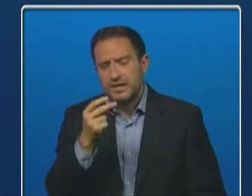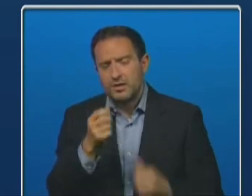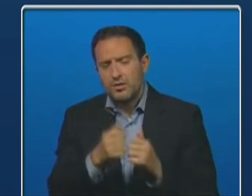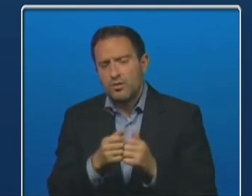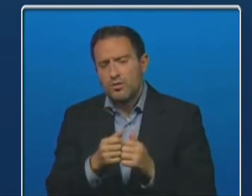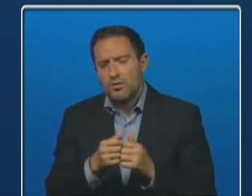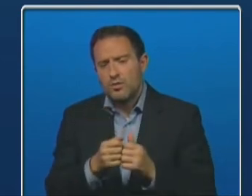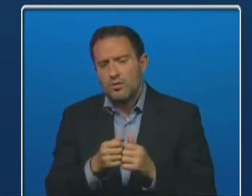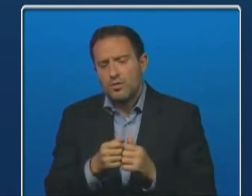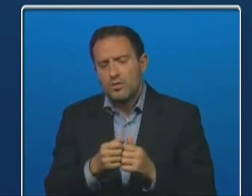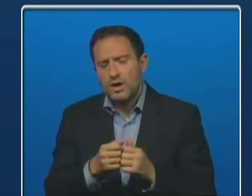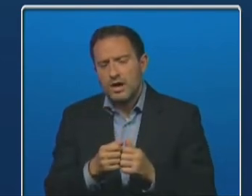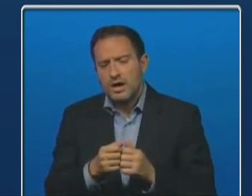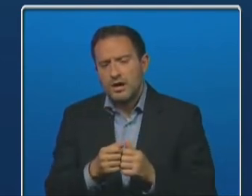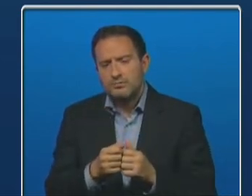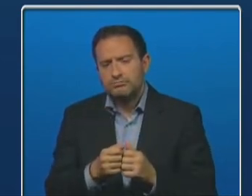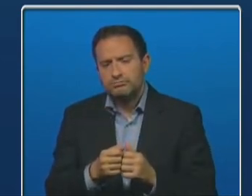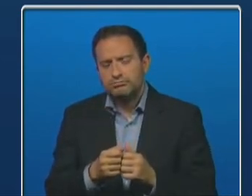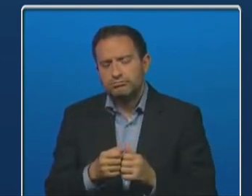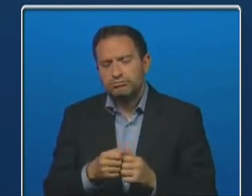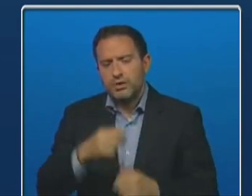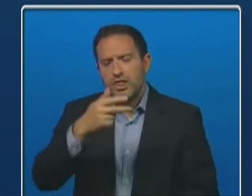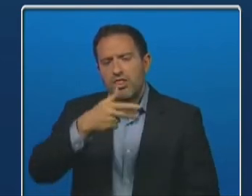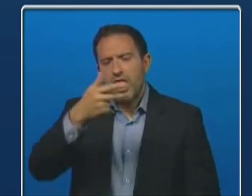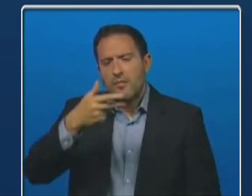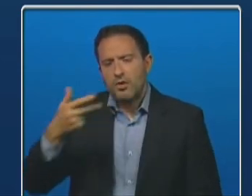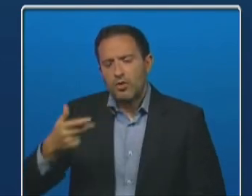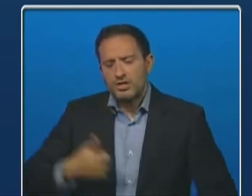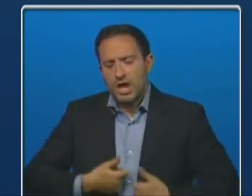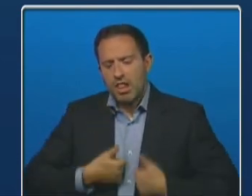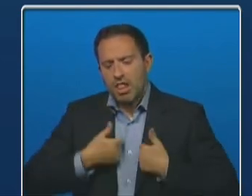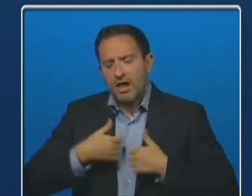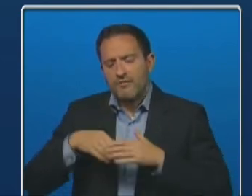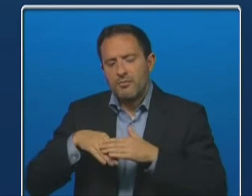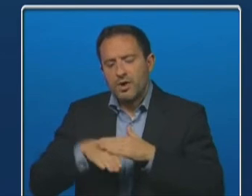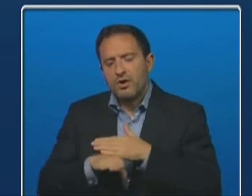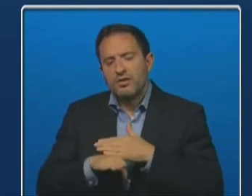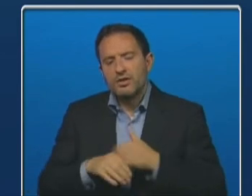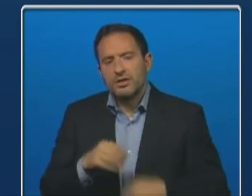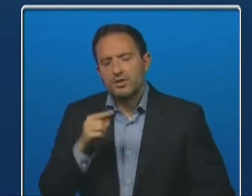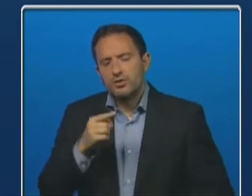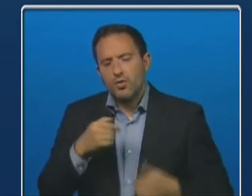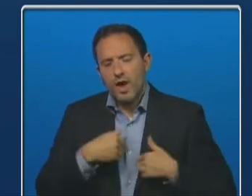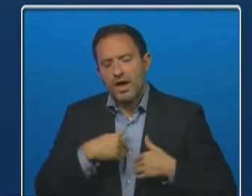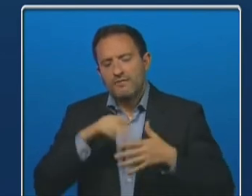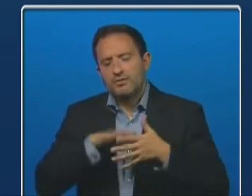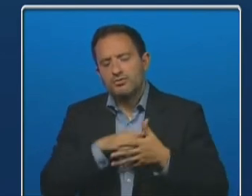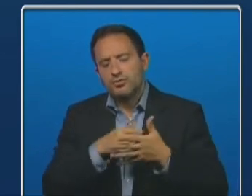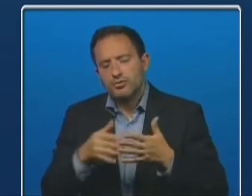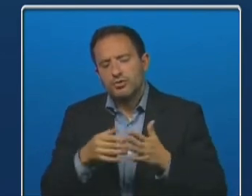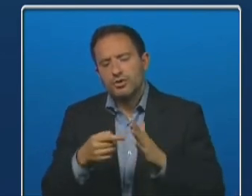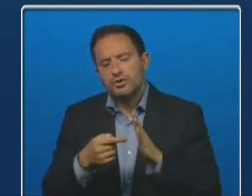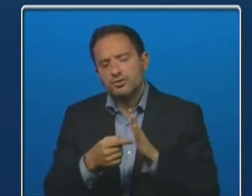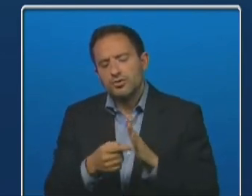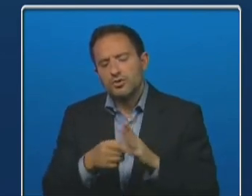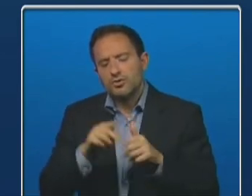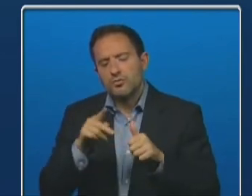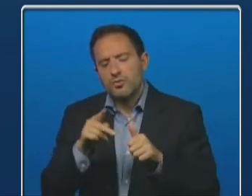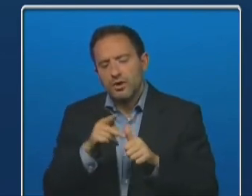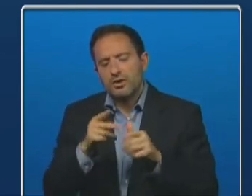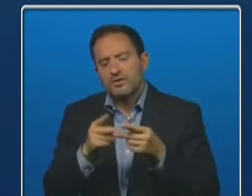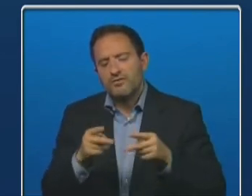immigration, live births, some of those things. And also, you've got a chart that shows priority values for